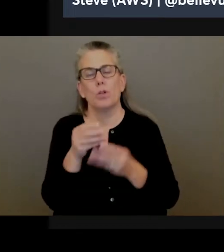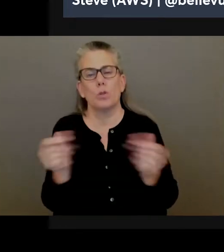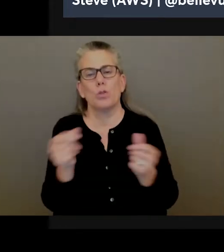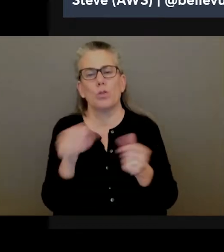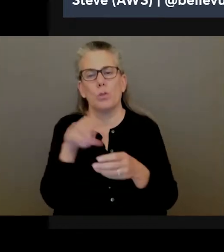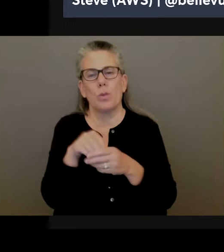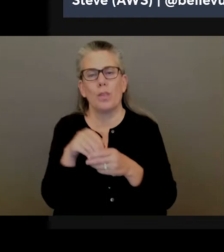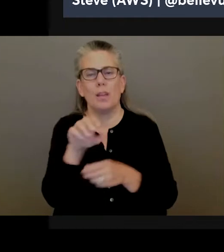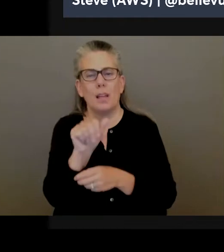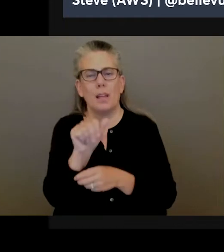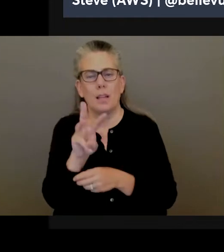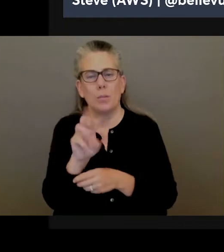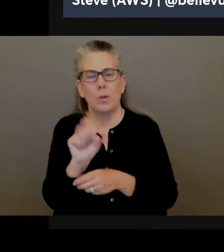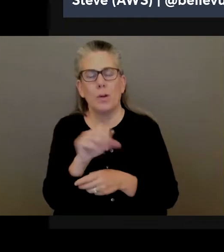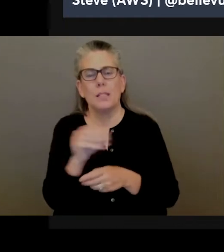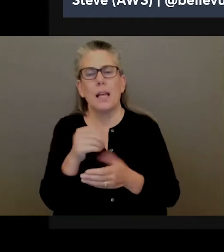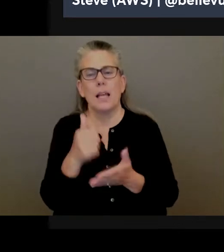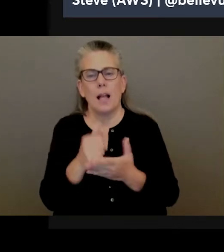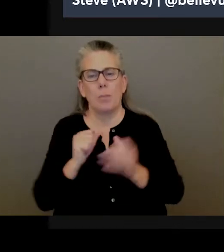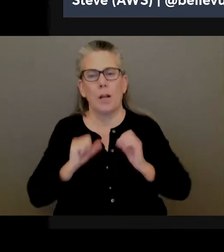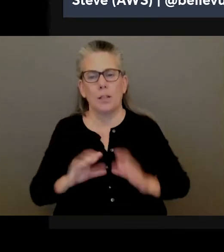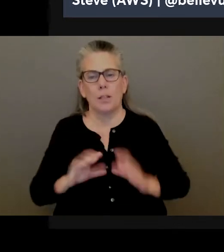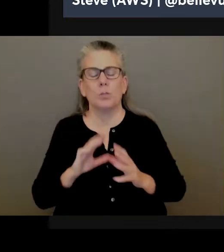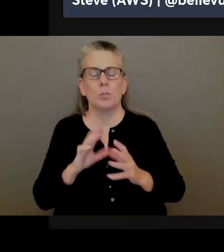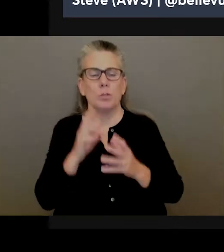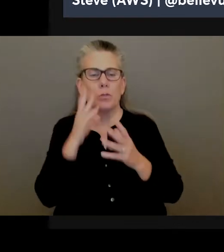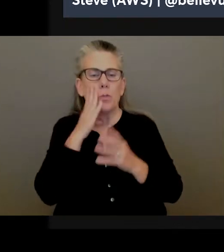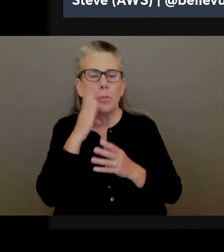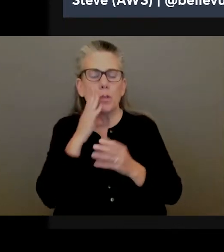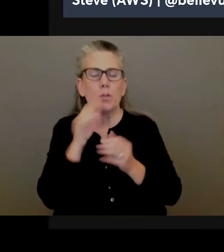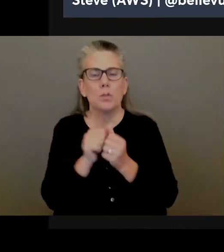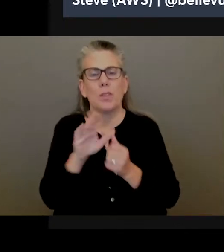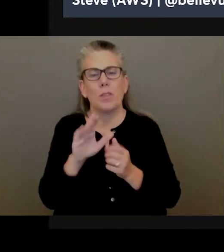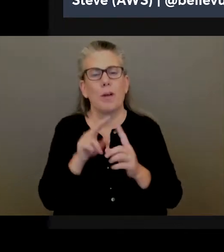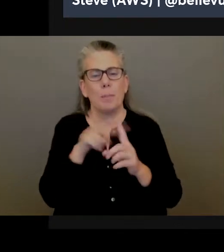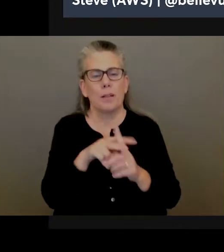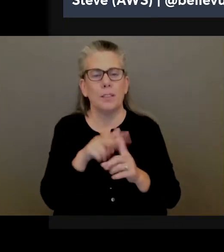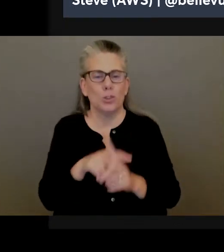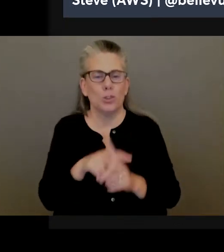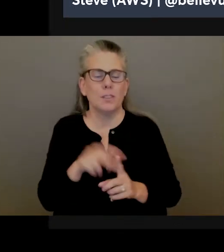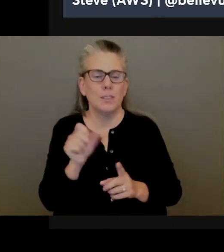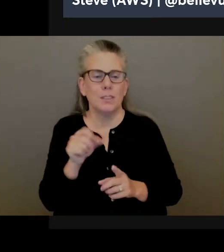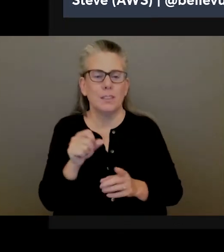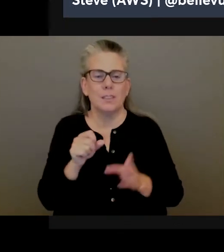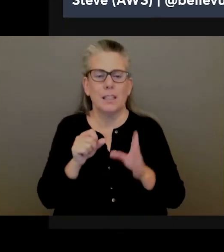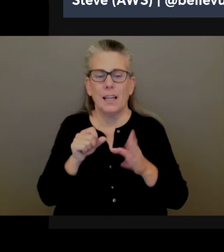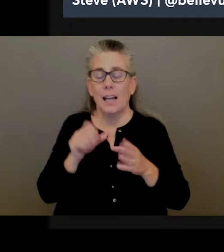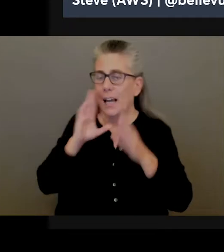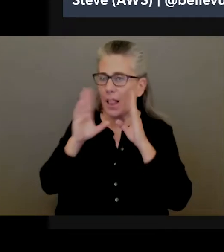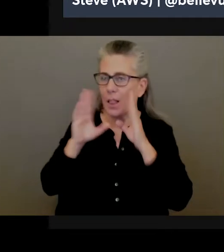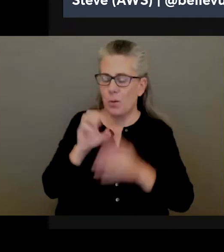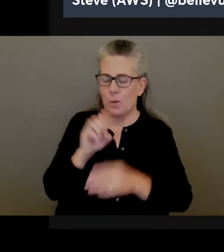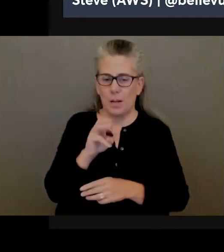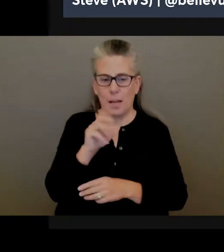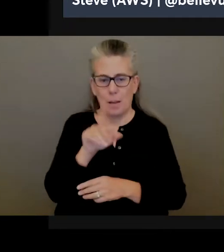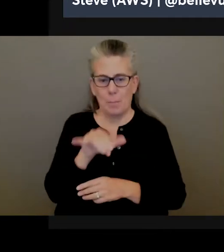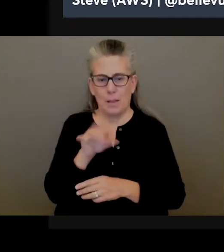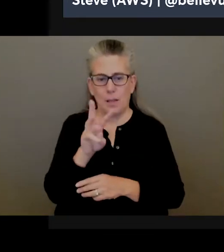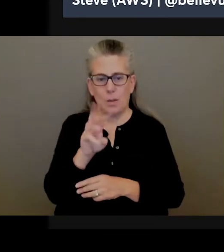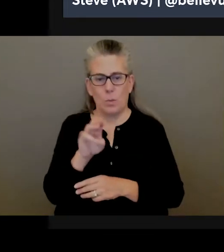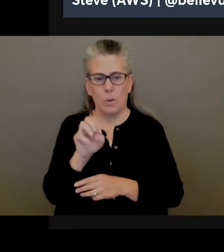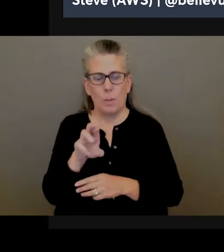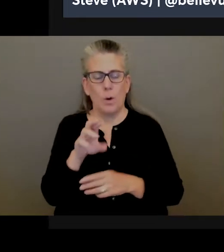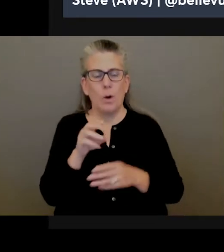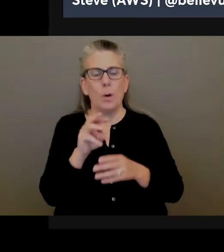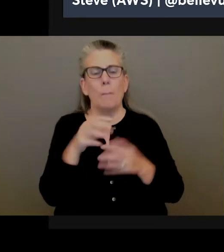with containerized and machine learning applications. Thank you. Yep. Hey folks, my name's Emily Weber, Machine Learning Solutions Architect. I've